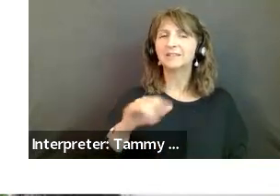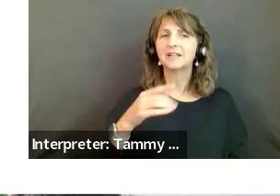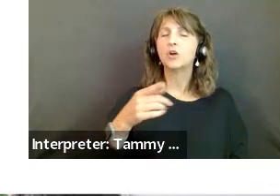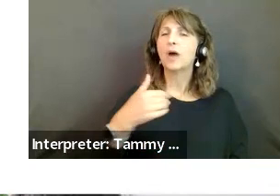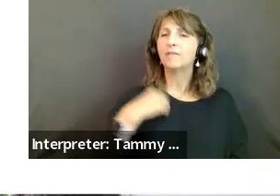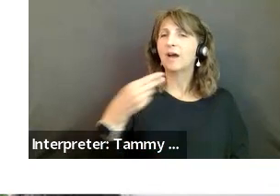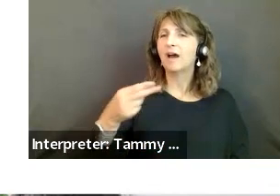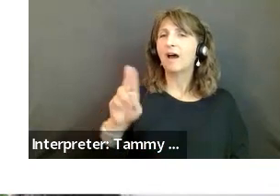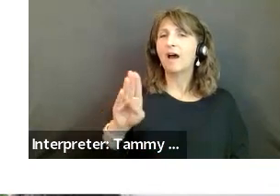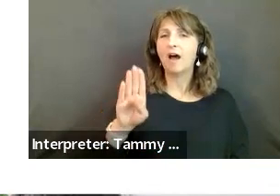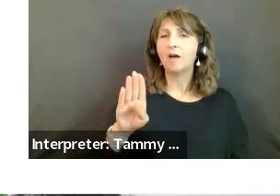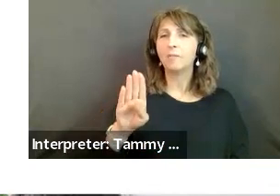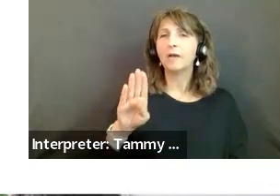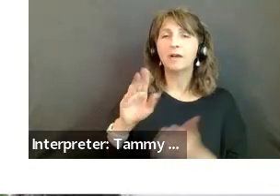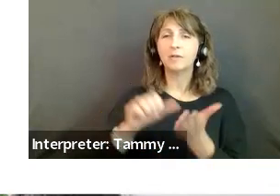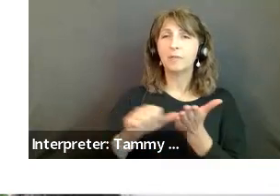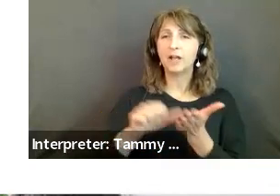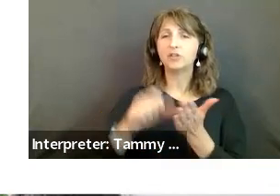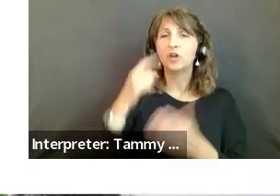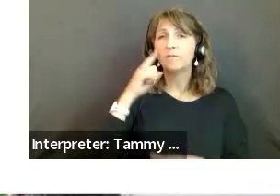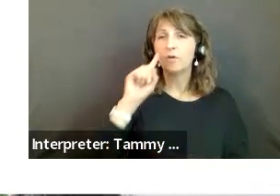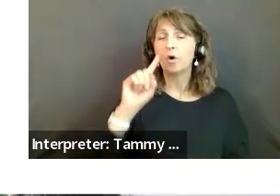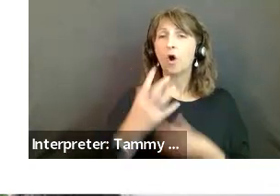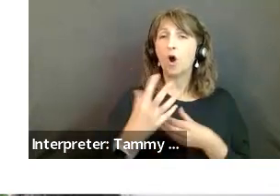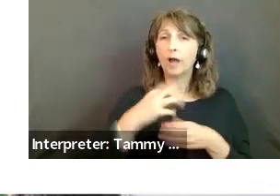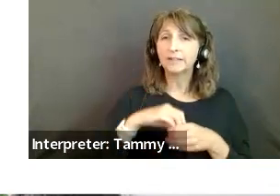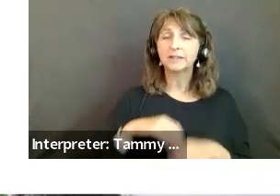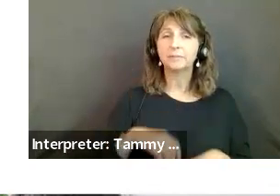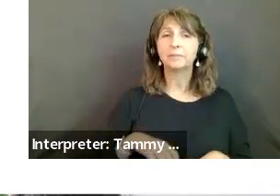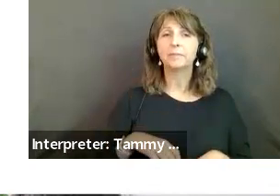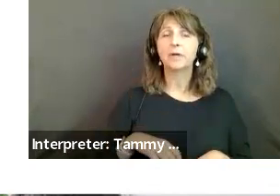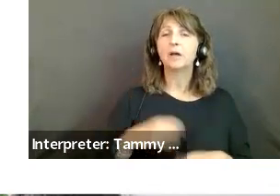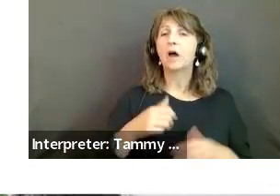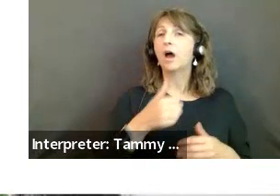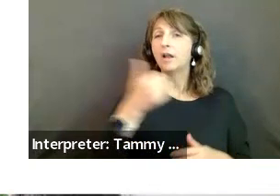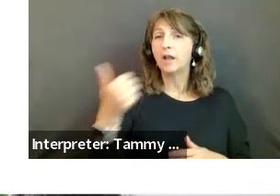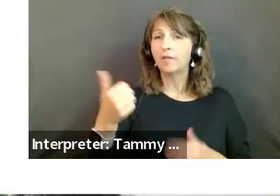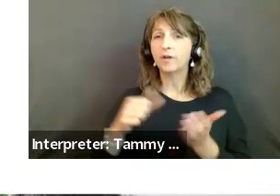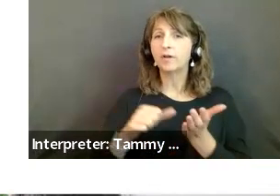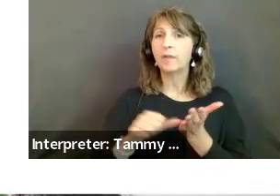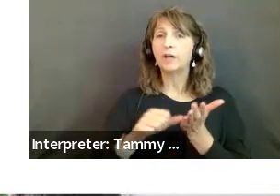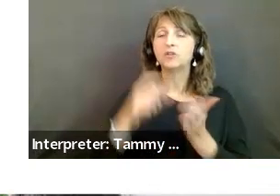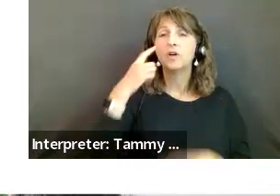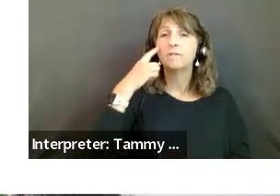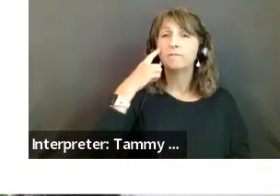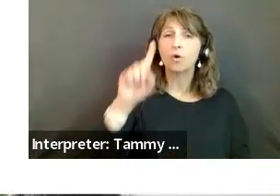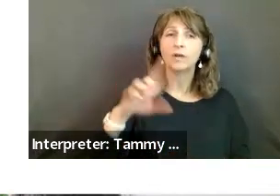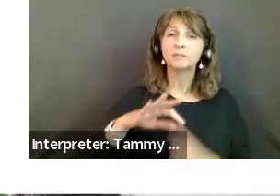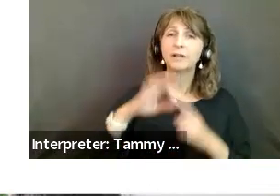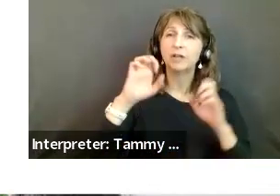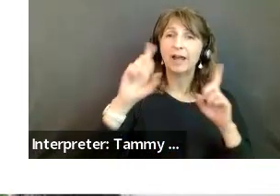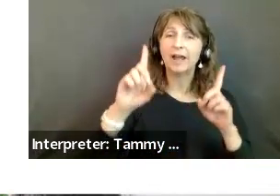each of these. So there's one all about autism, there's early childhood development, special ed, transition